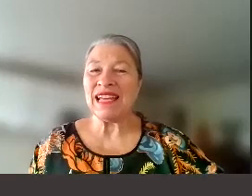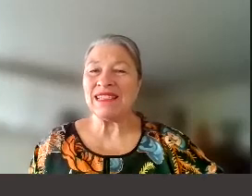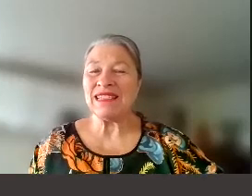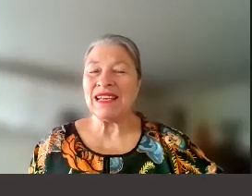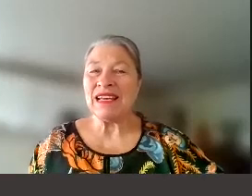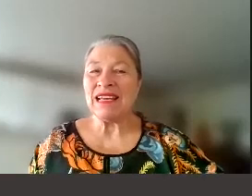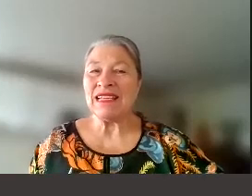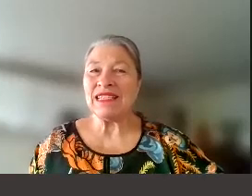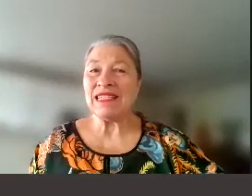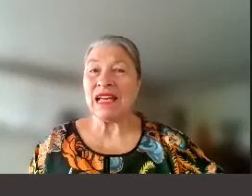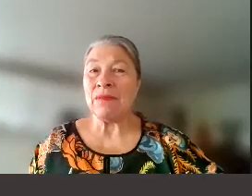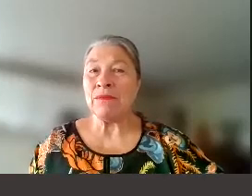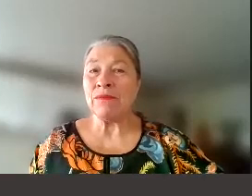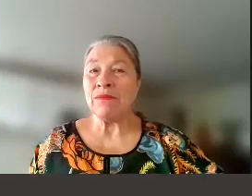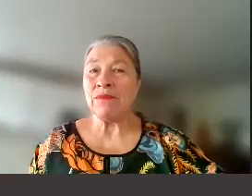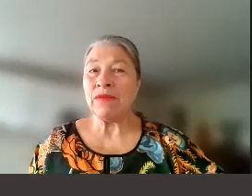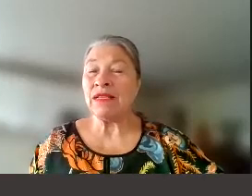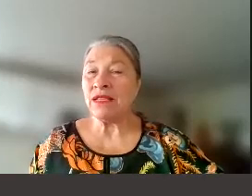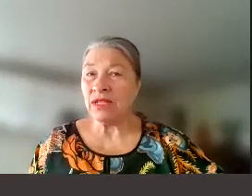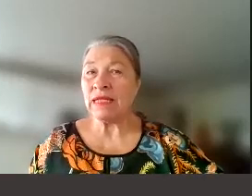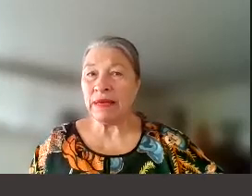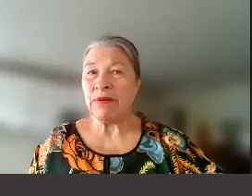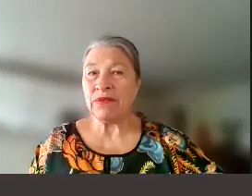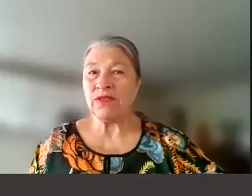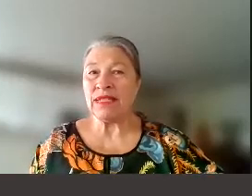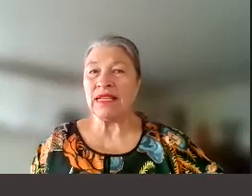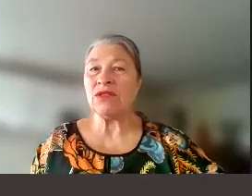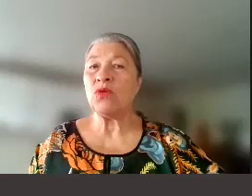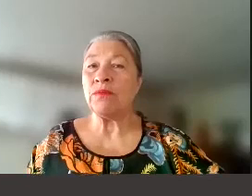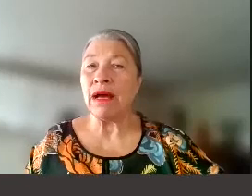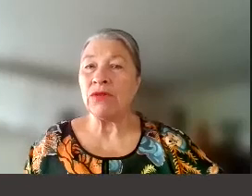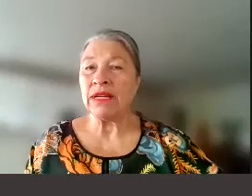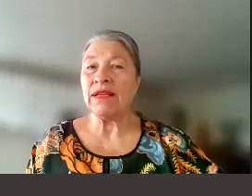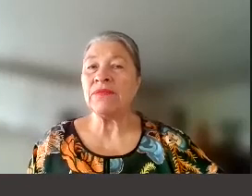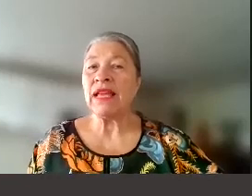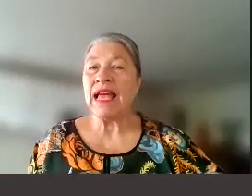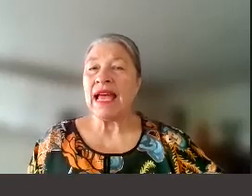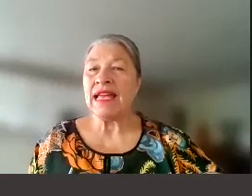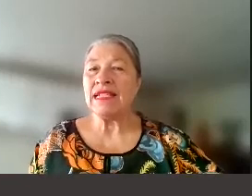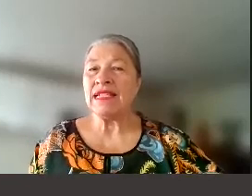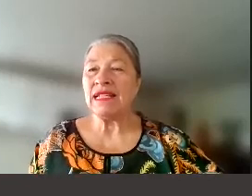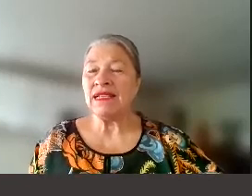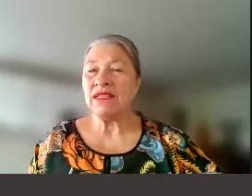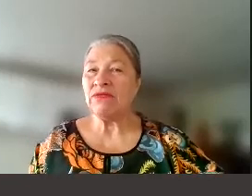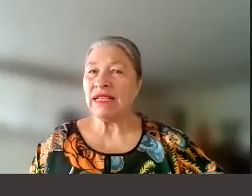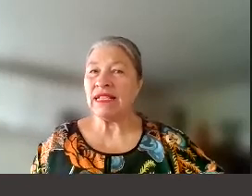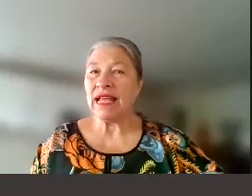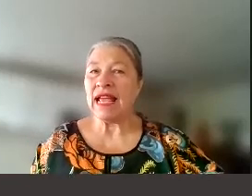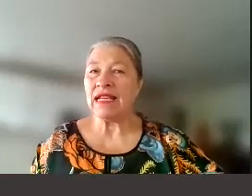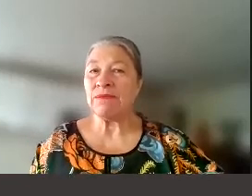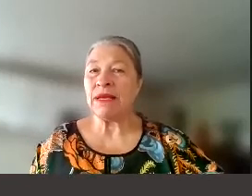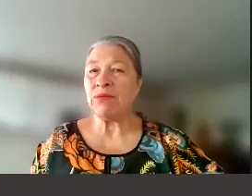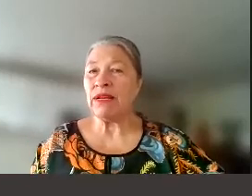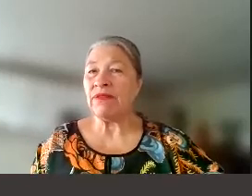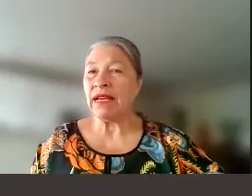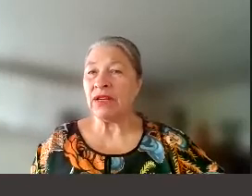this case, it's Indigenous people of New Zealand, or Maori. And it's directed